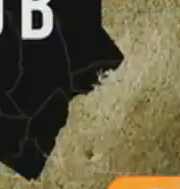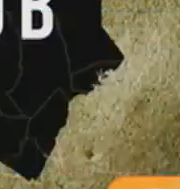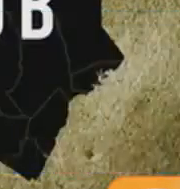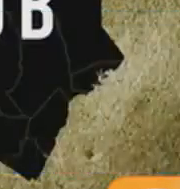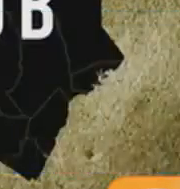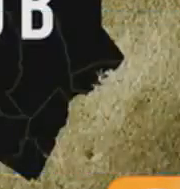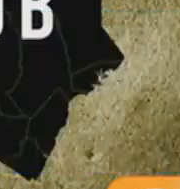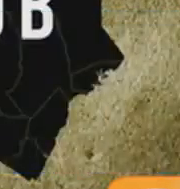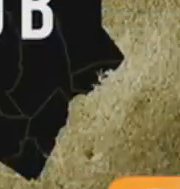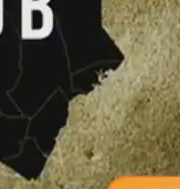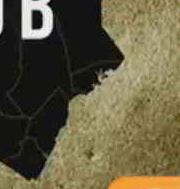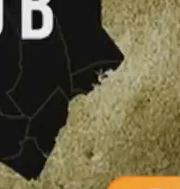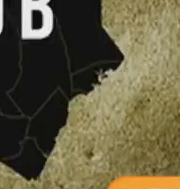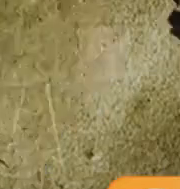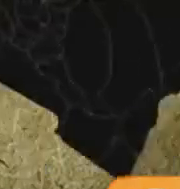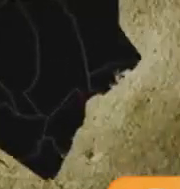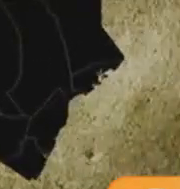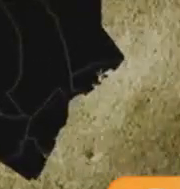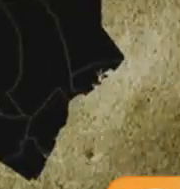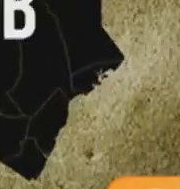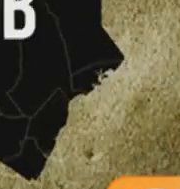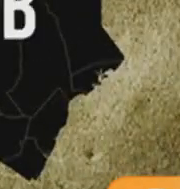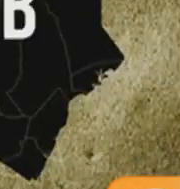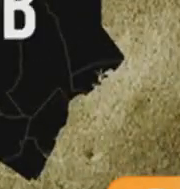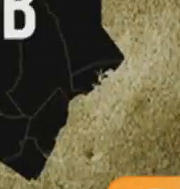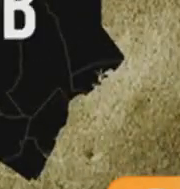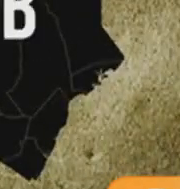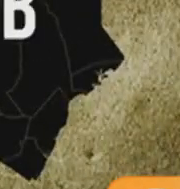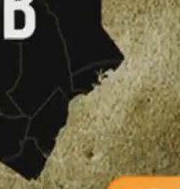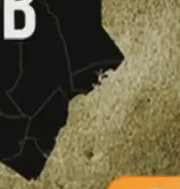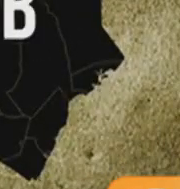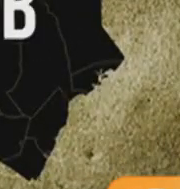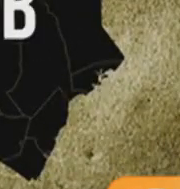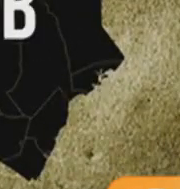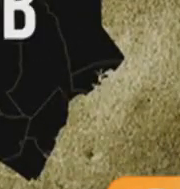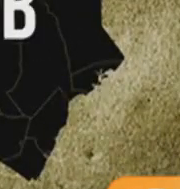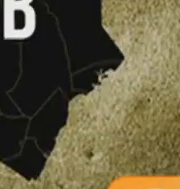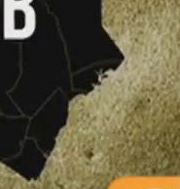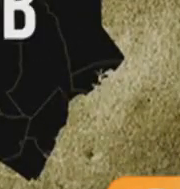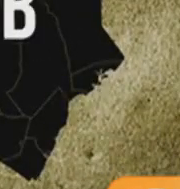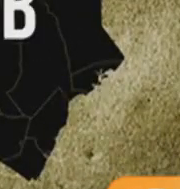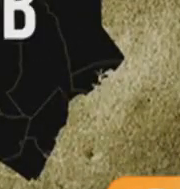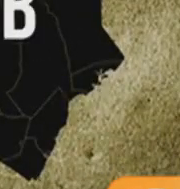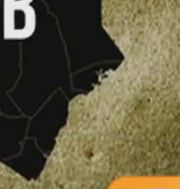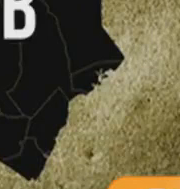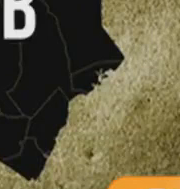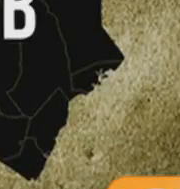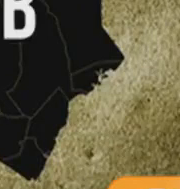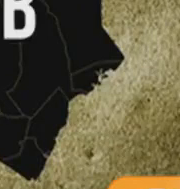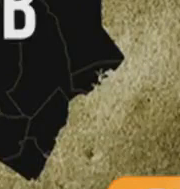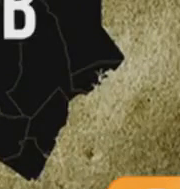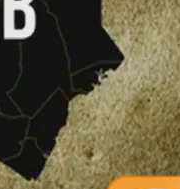worth of development support to Kenya. In the current fiscal year, Kenya has received 92 billion shillings for the